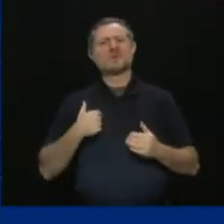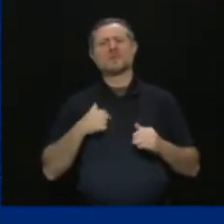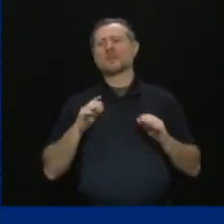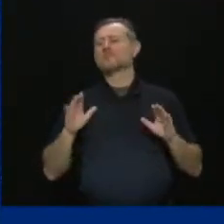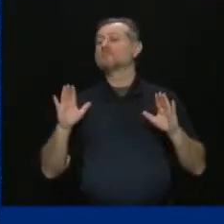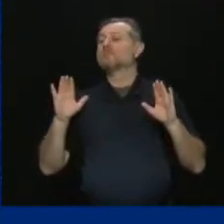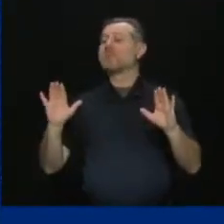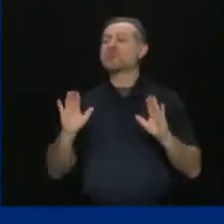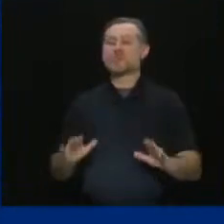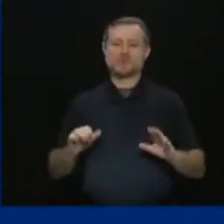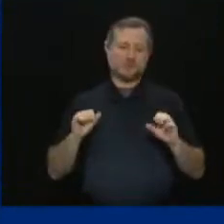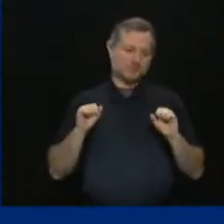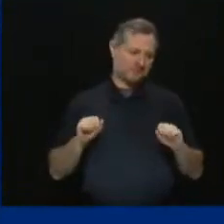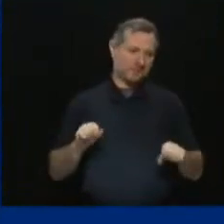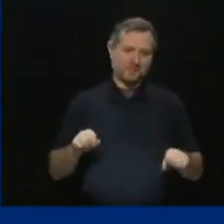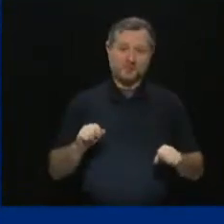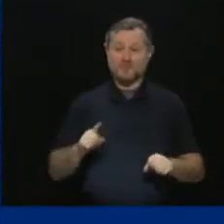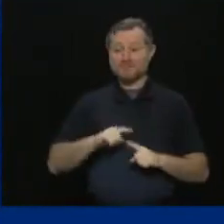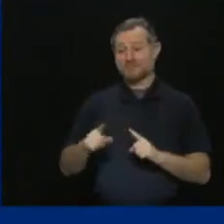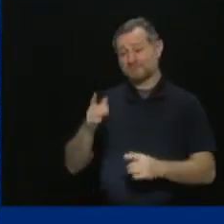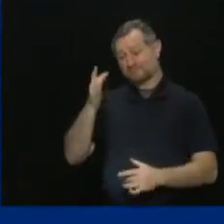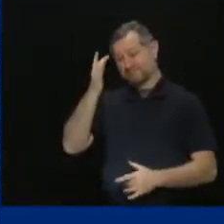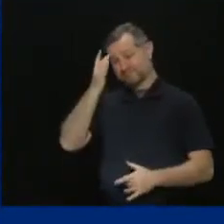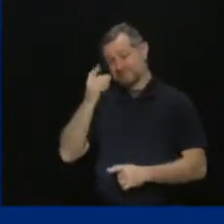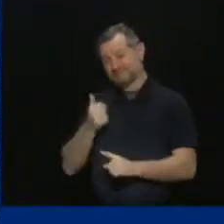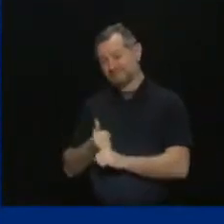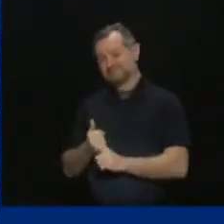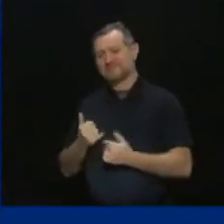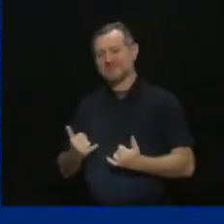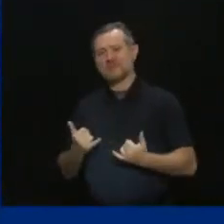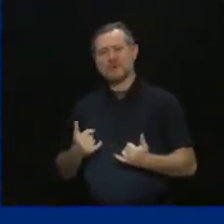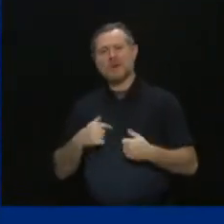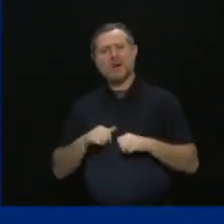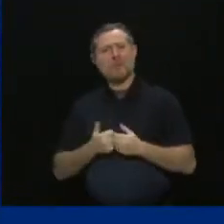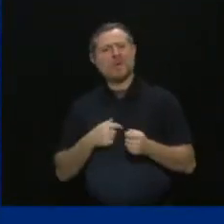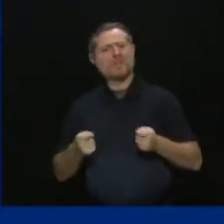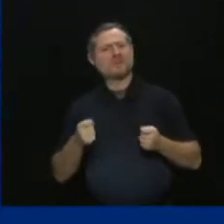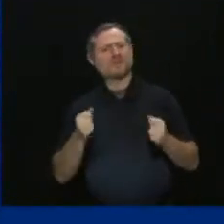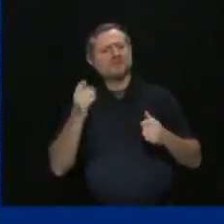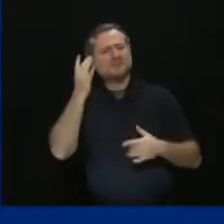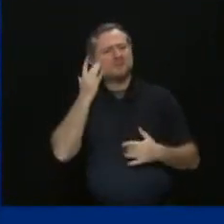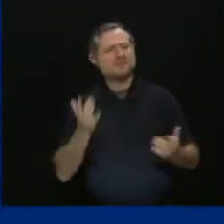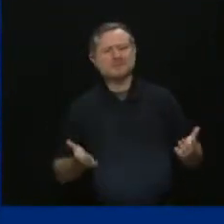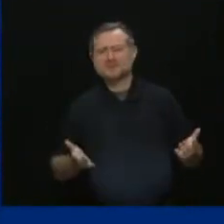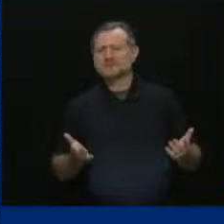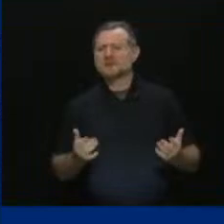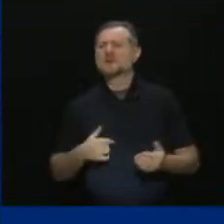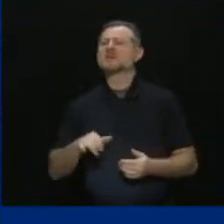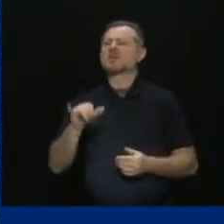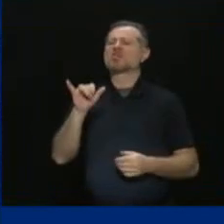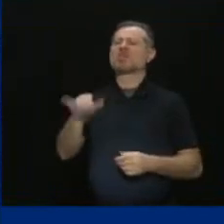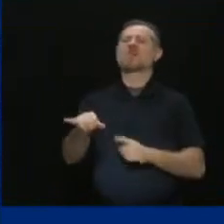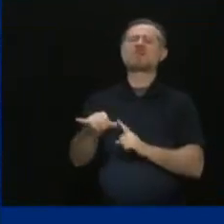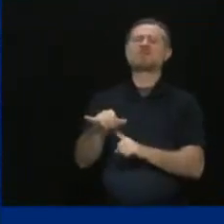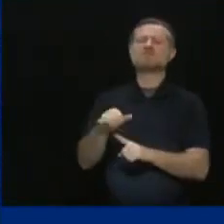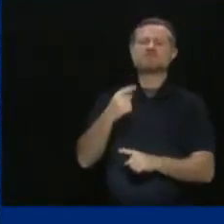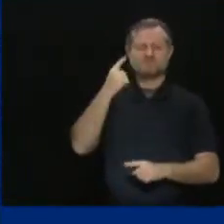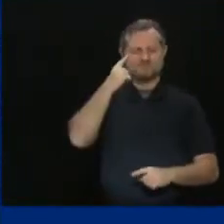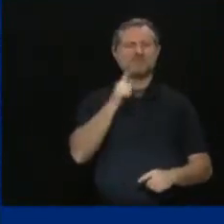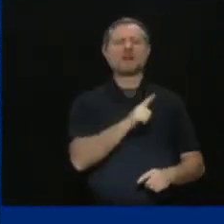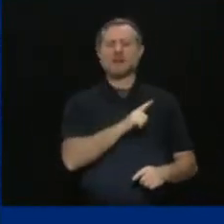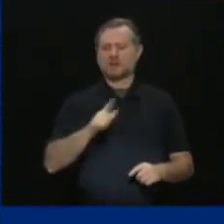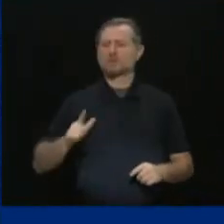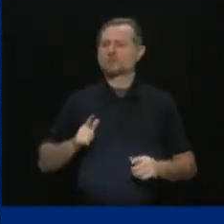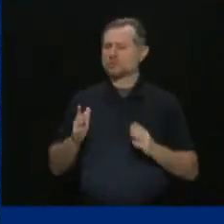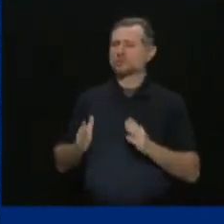with an illness right now. And how do we deal with that illness? That's what I thank our legislators for doing, putting